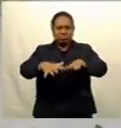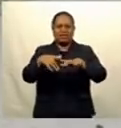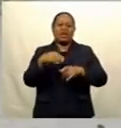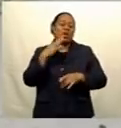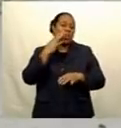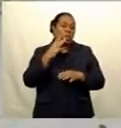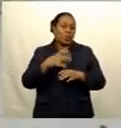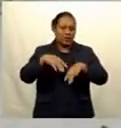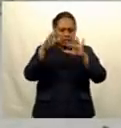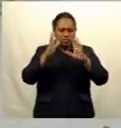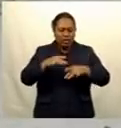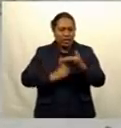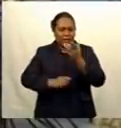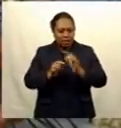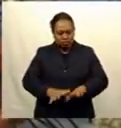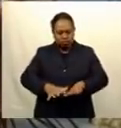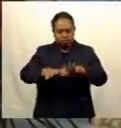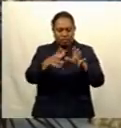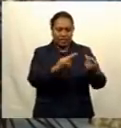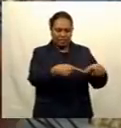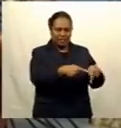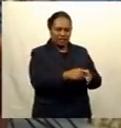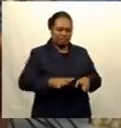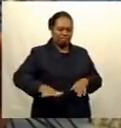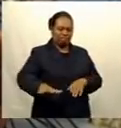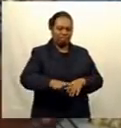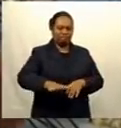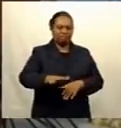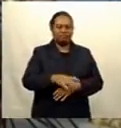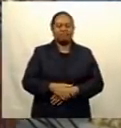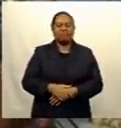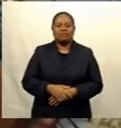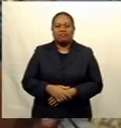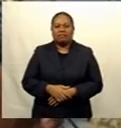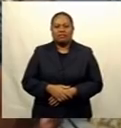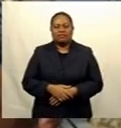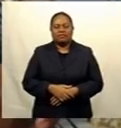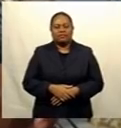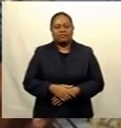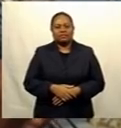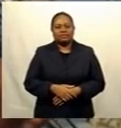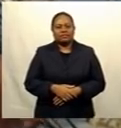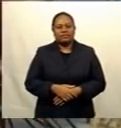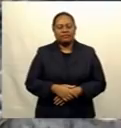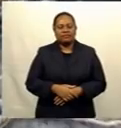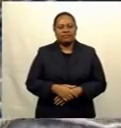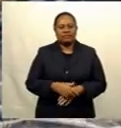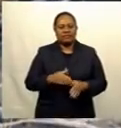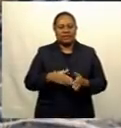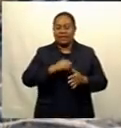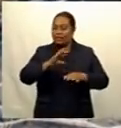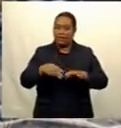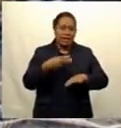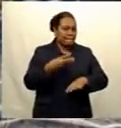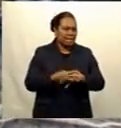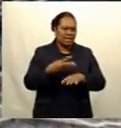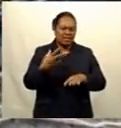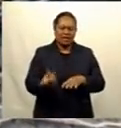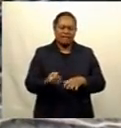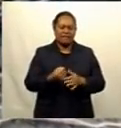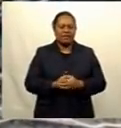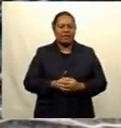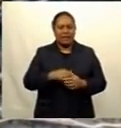high tide. We only know that on Easters, we have spring tides, month of April or May or